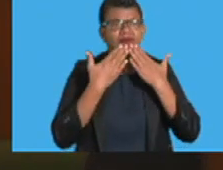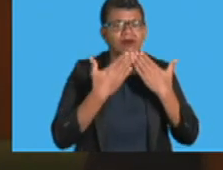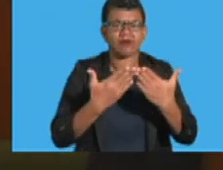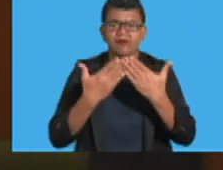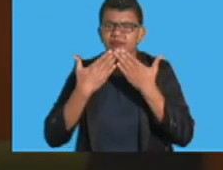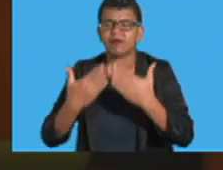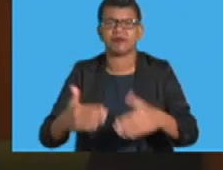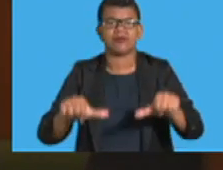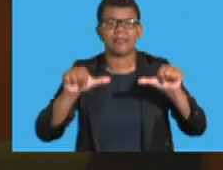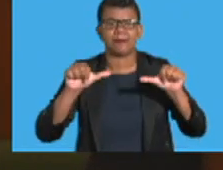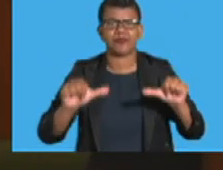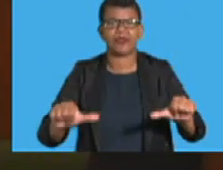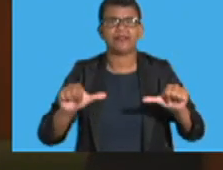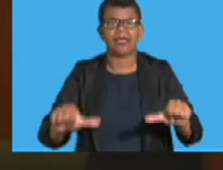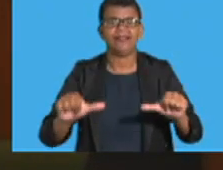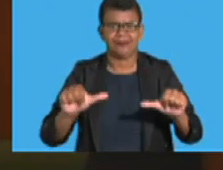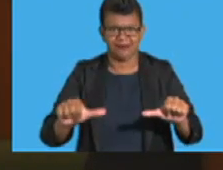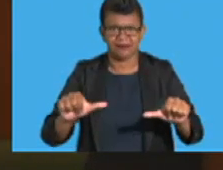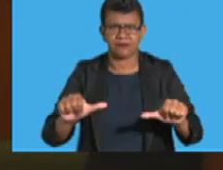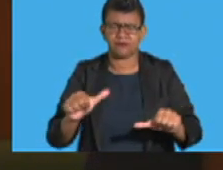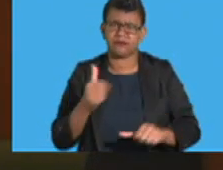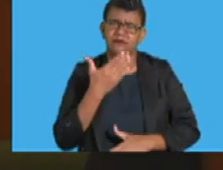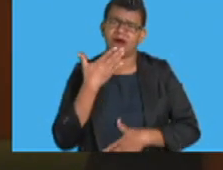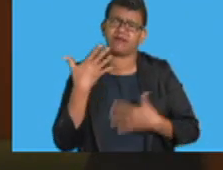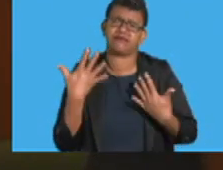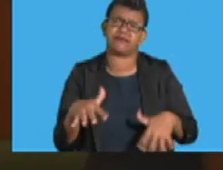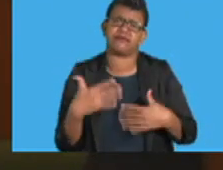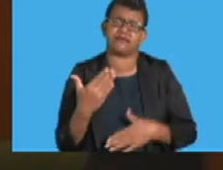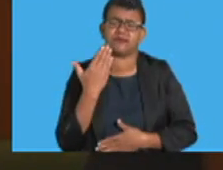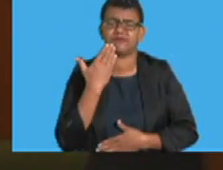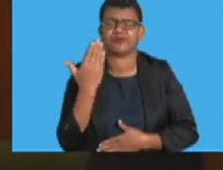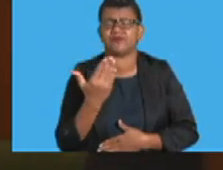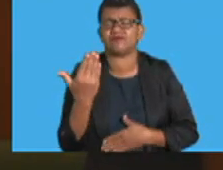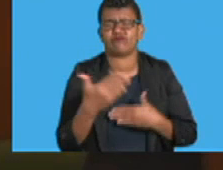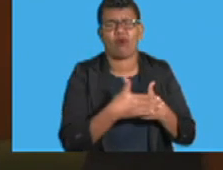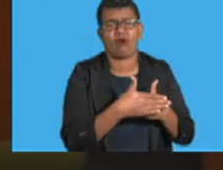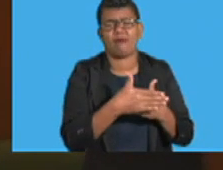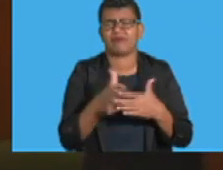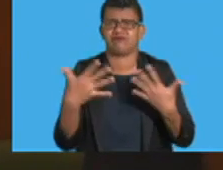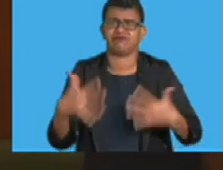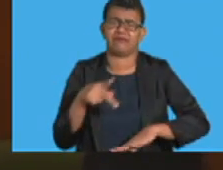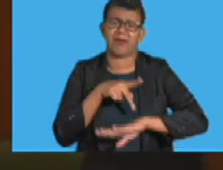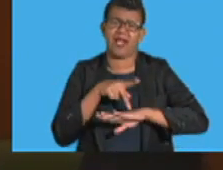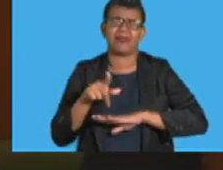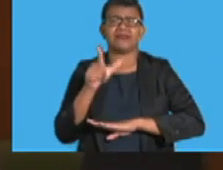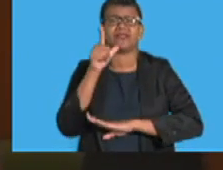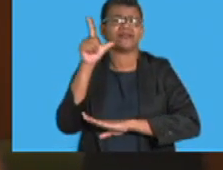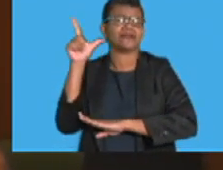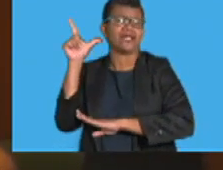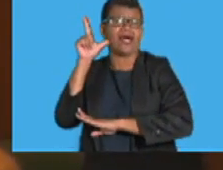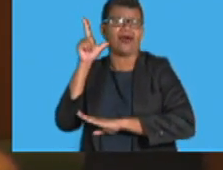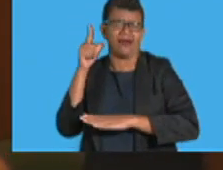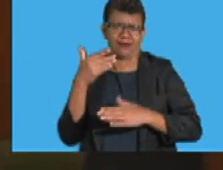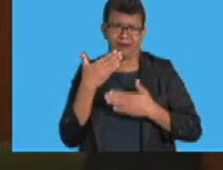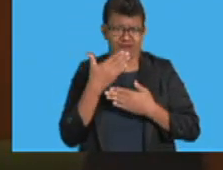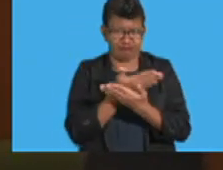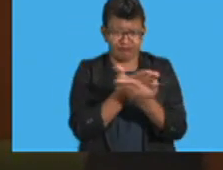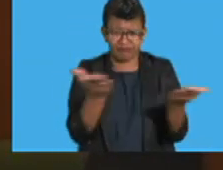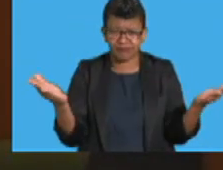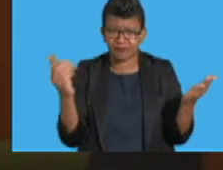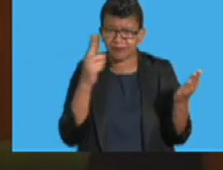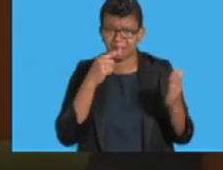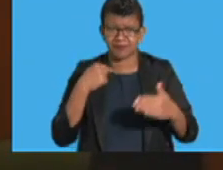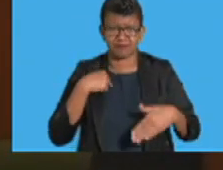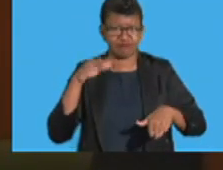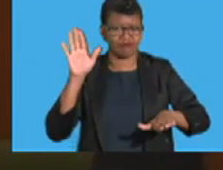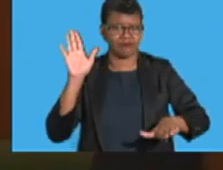his inspiring address at the opening of Parliament. Finally, I would like to thank the people of Fiji and pledge to you our dedication and